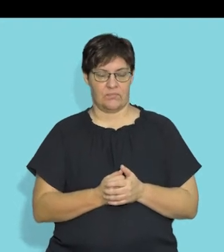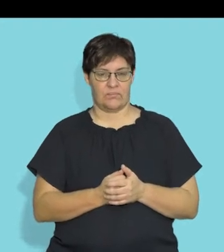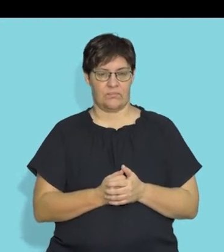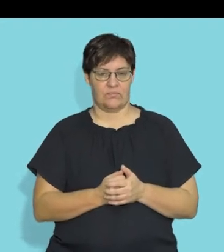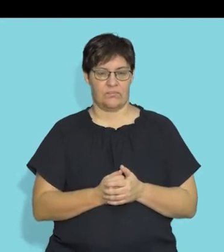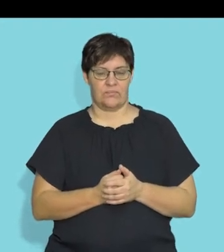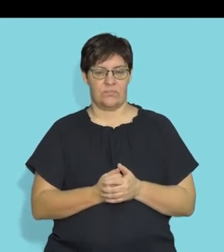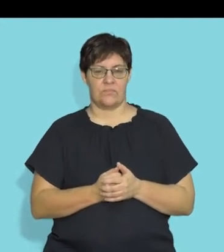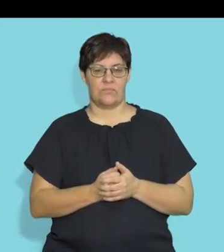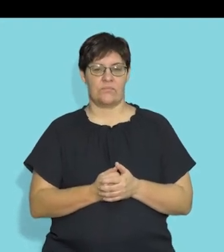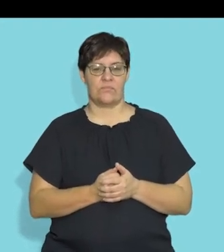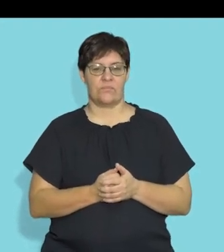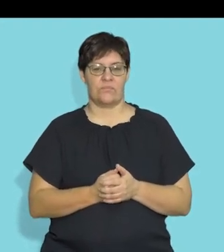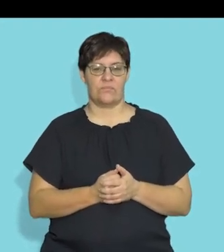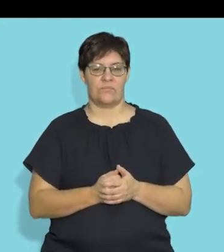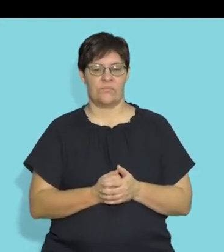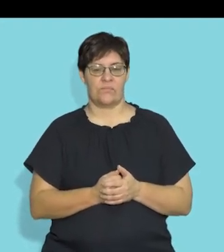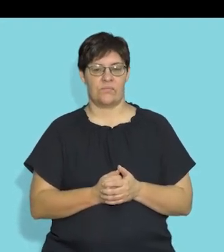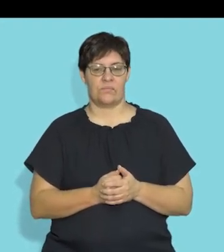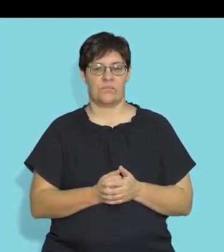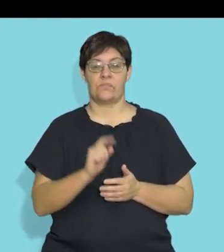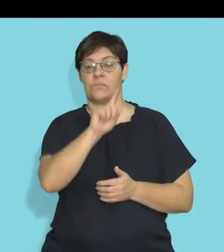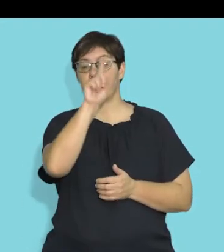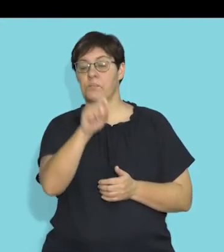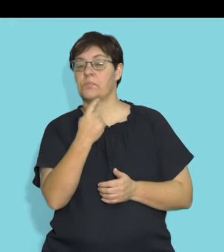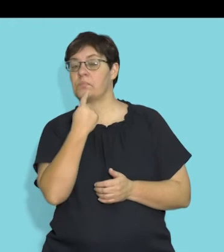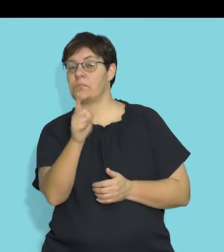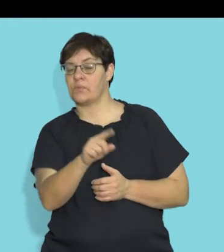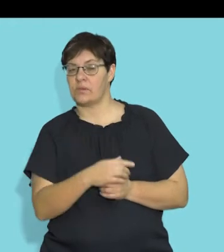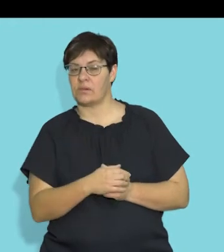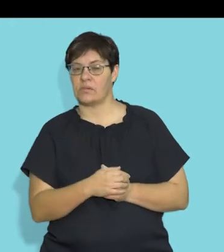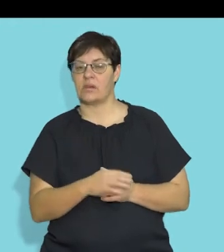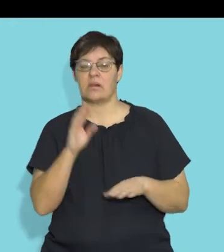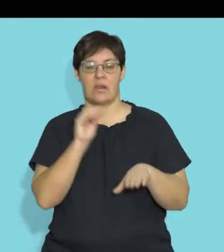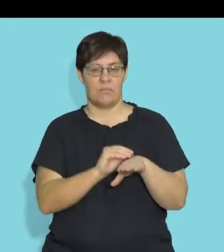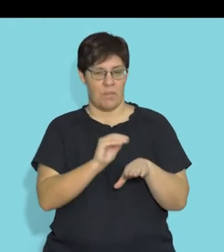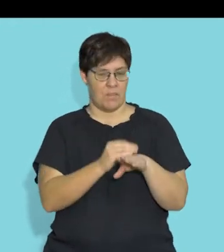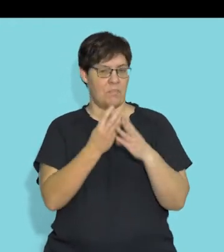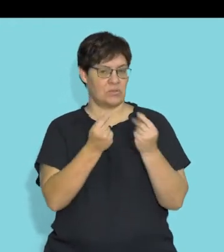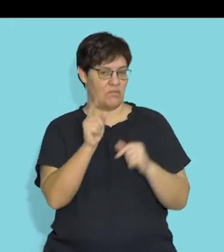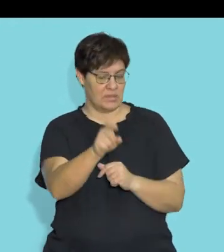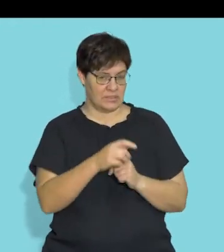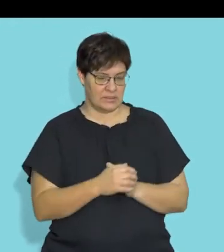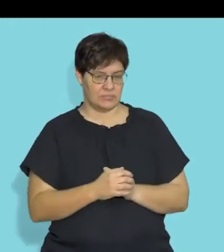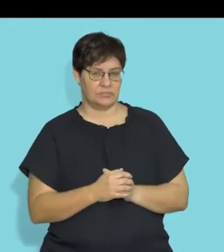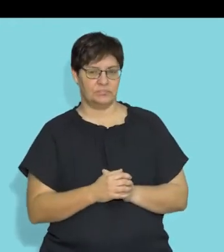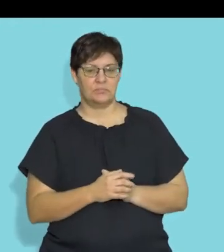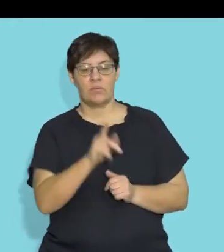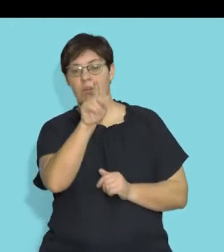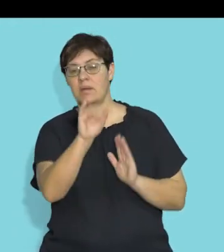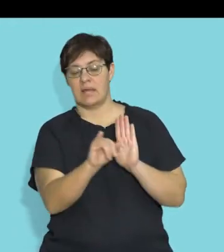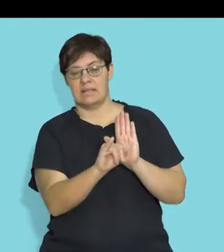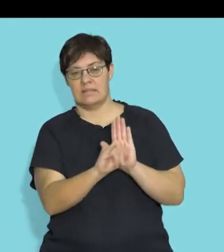two stock systems. Right. Moving on to our question, it says here, again a problem-solving question, it says